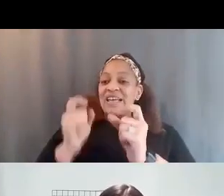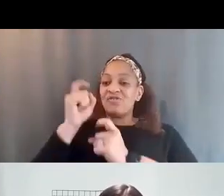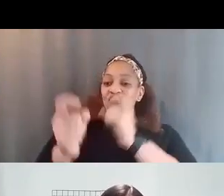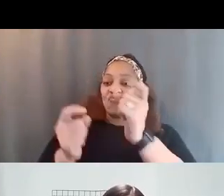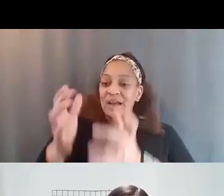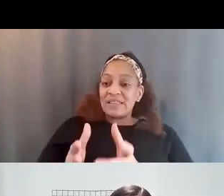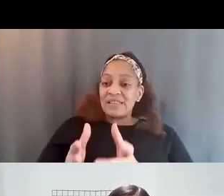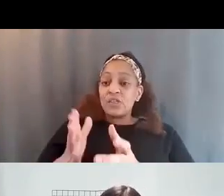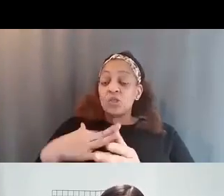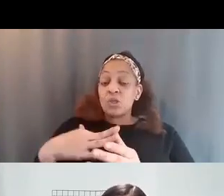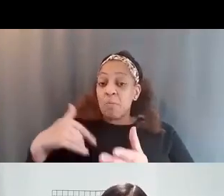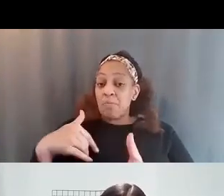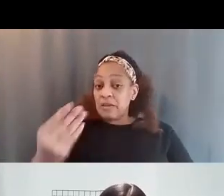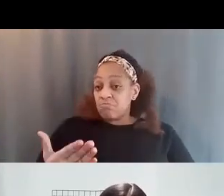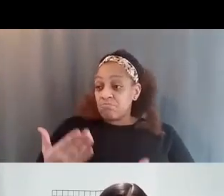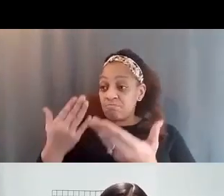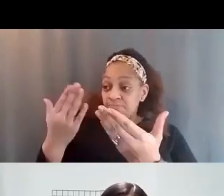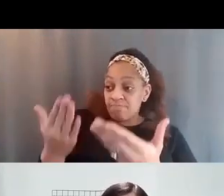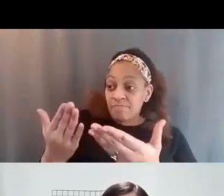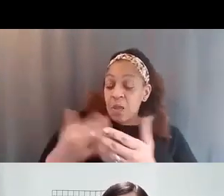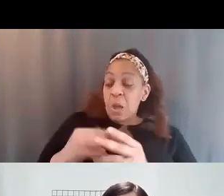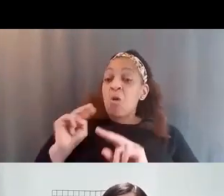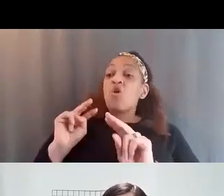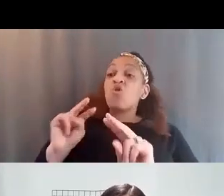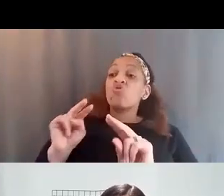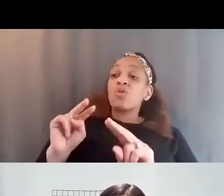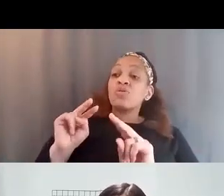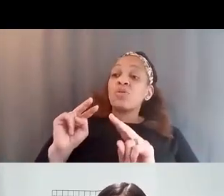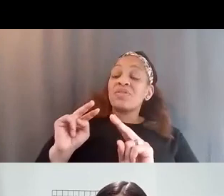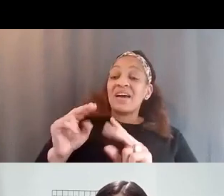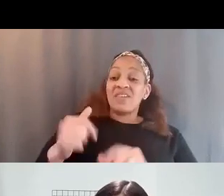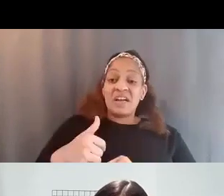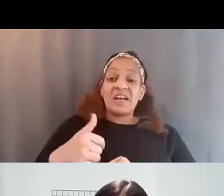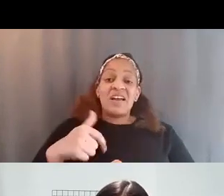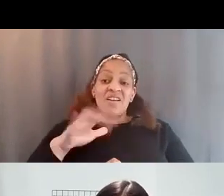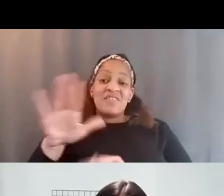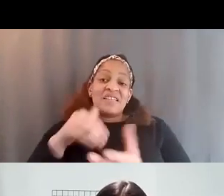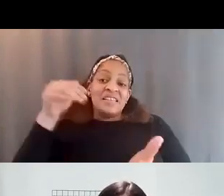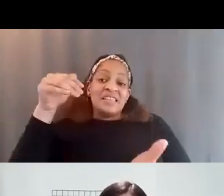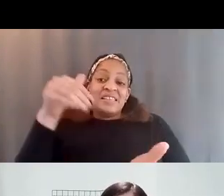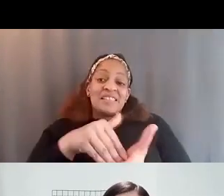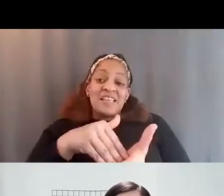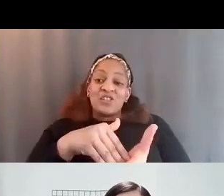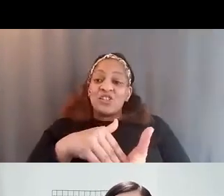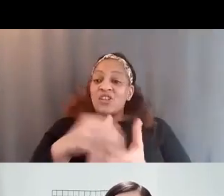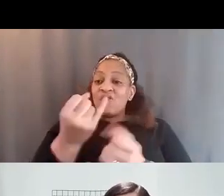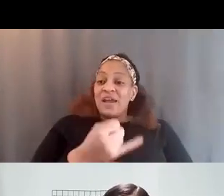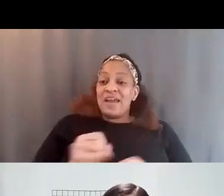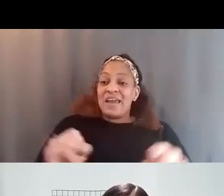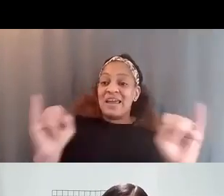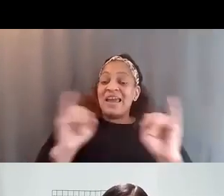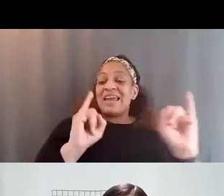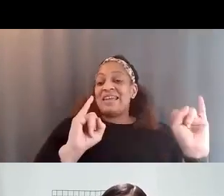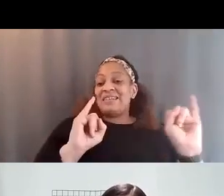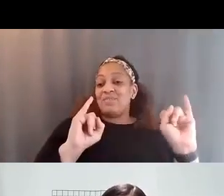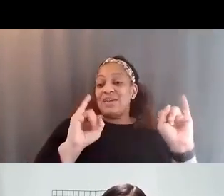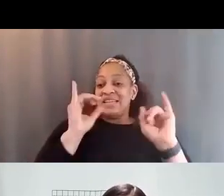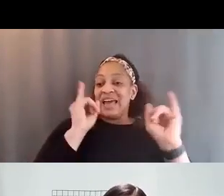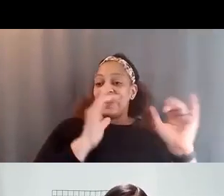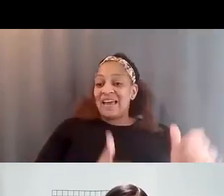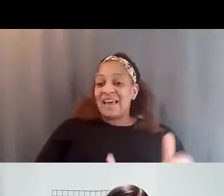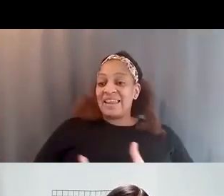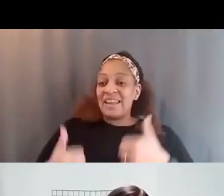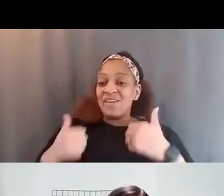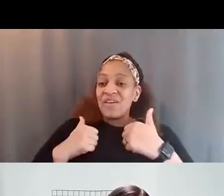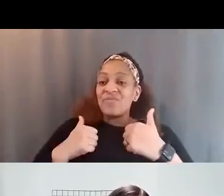my suggestion is to keep on the lookout, particularly Centers for Independent Living, because that is the first class that we have. So